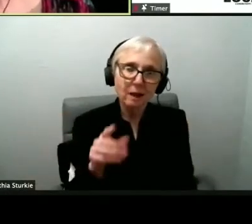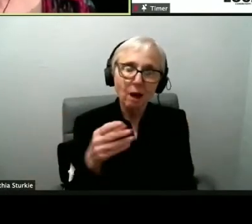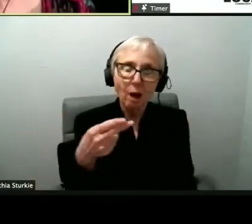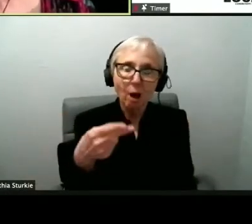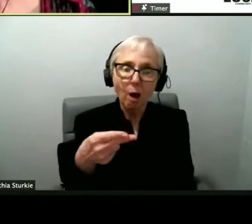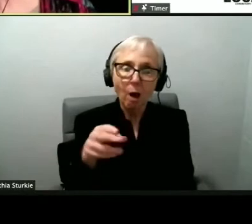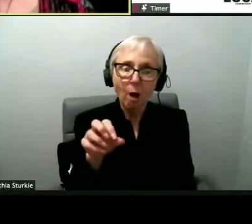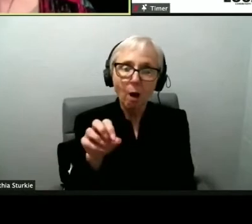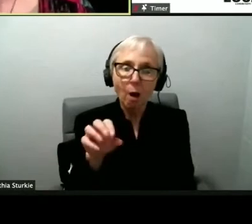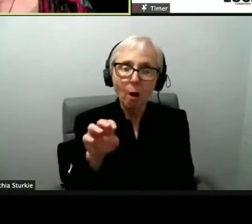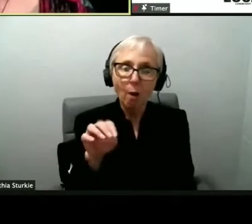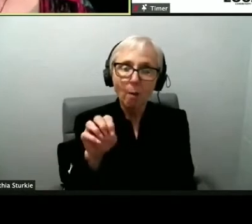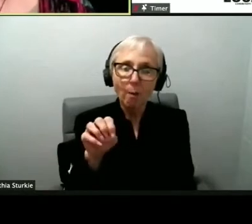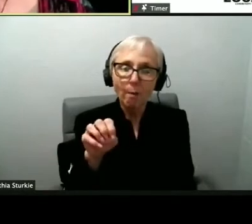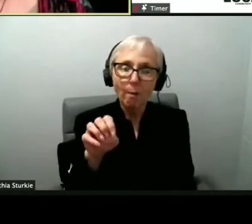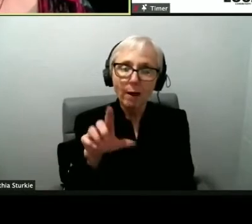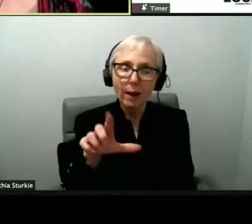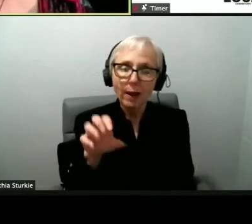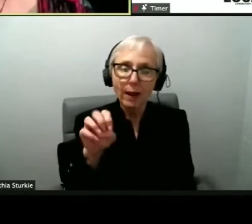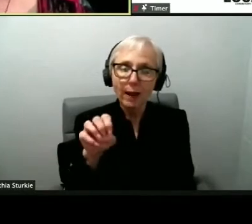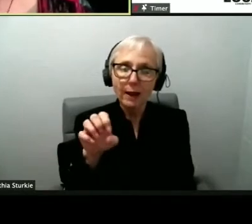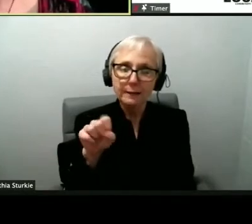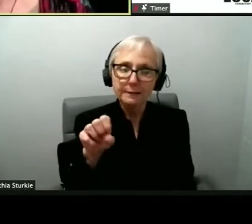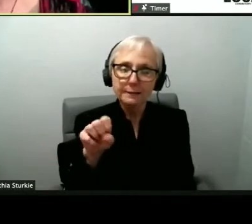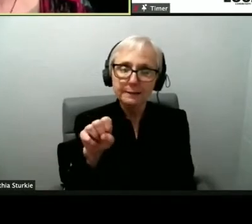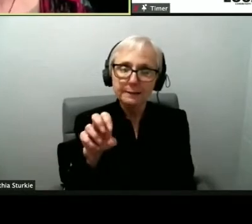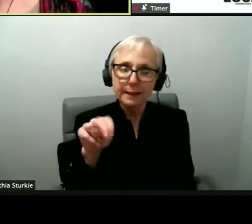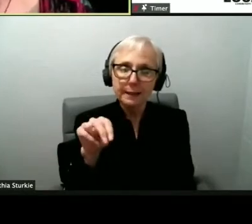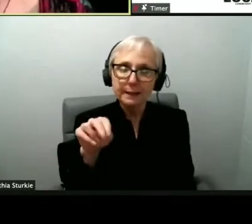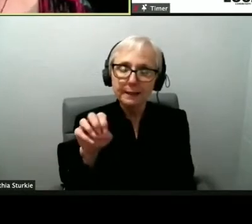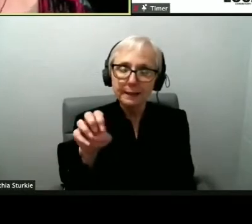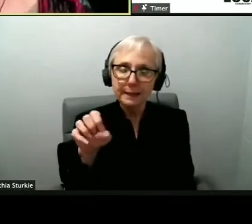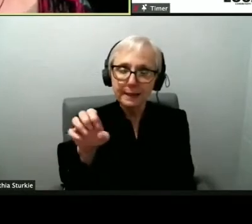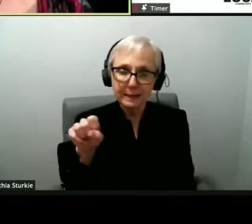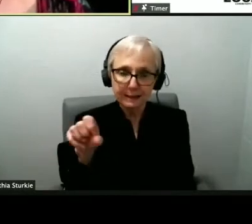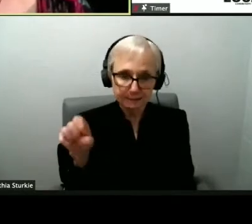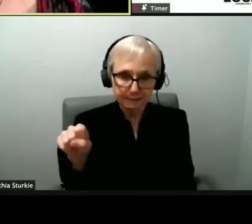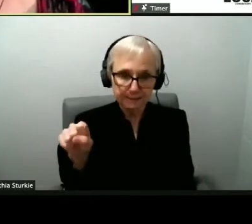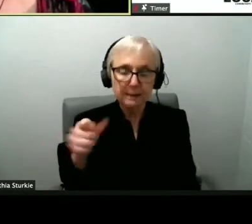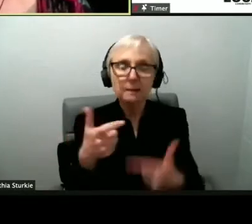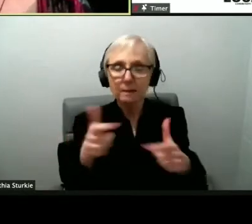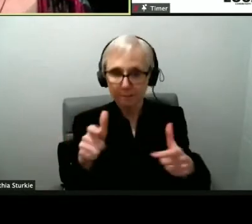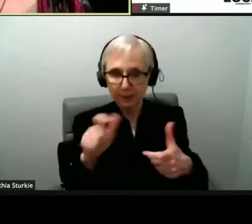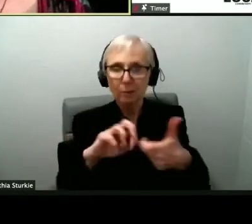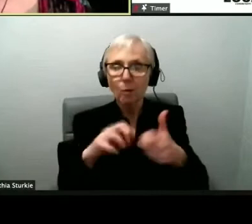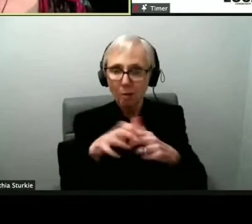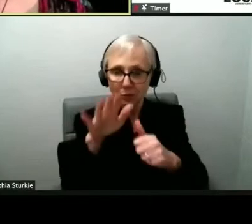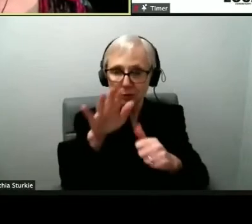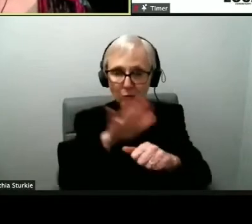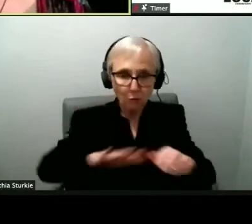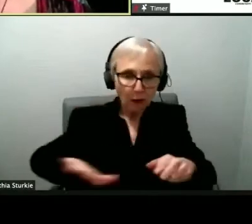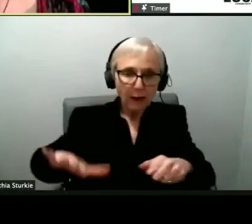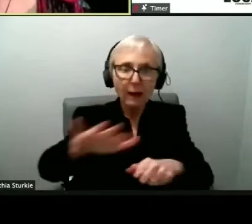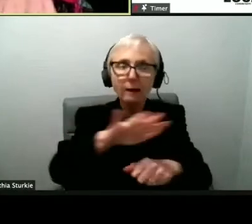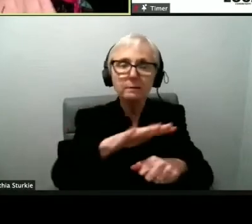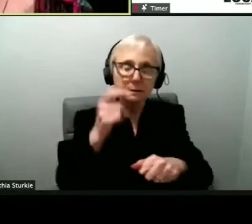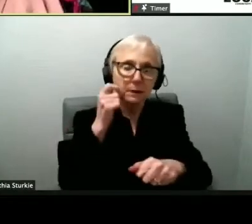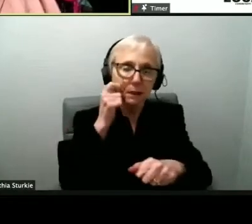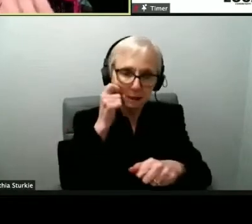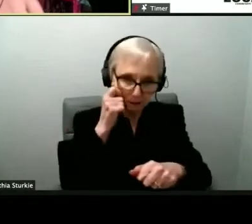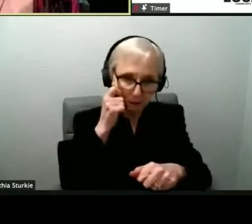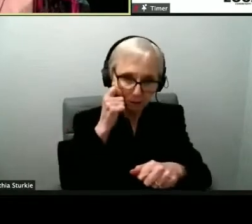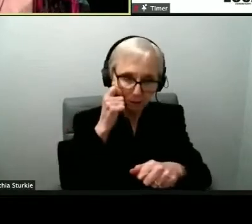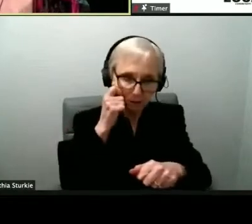Homelessness, big problem throughout San Antonio and in District 2. Give me